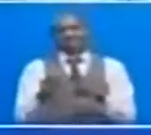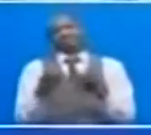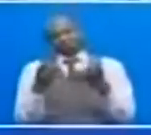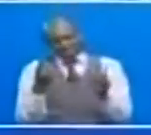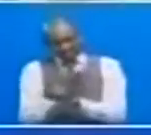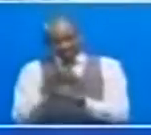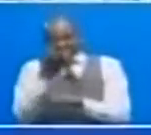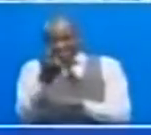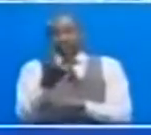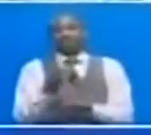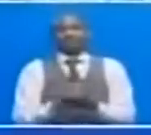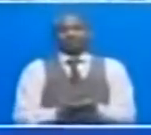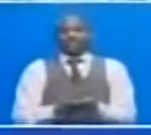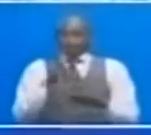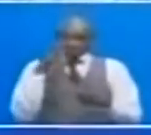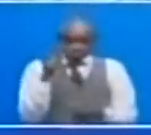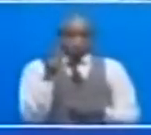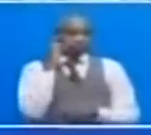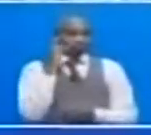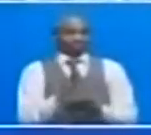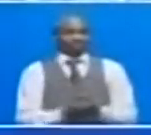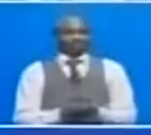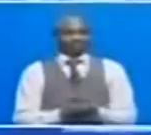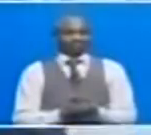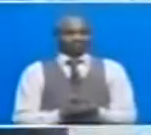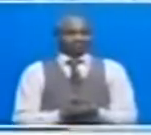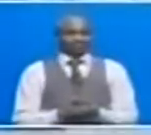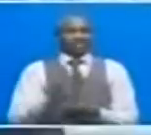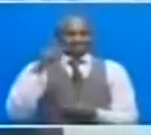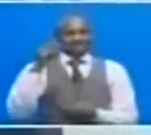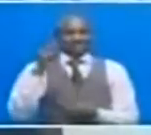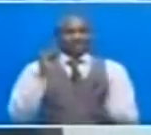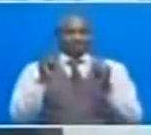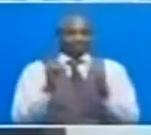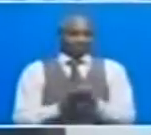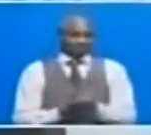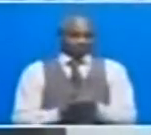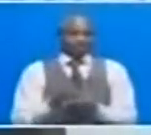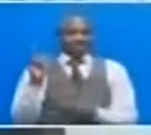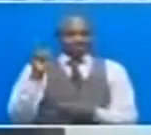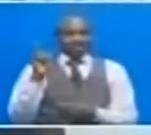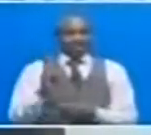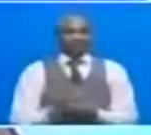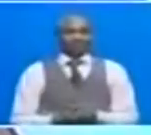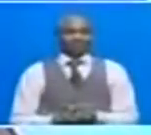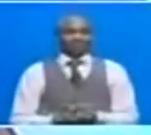care just for the touch of a button. Michelle Ngale, KTN News, Nairobi.